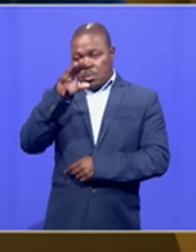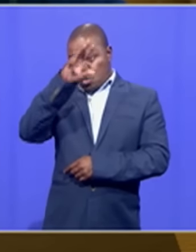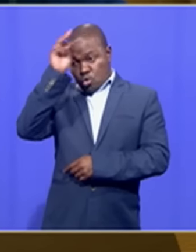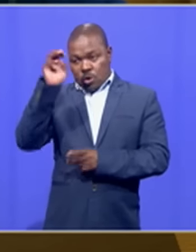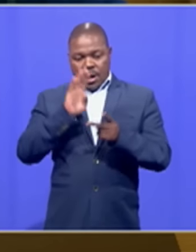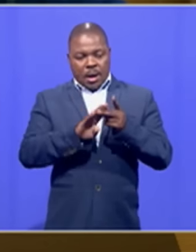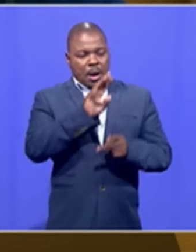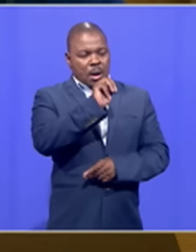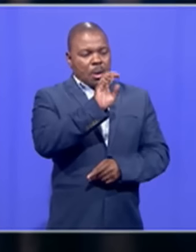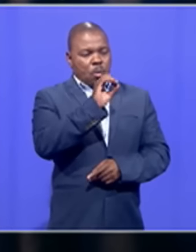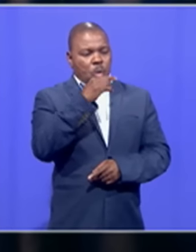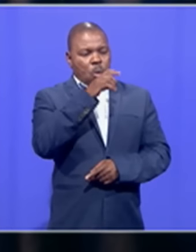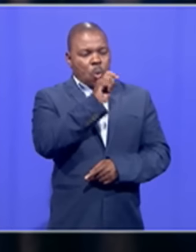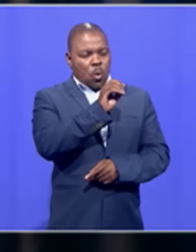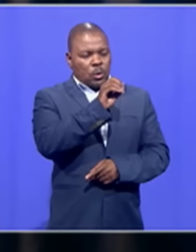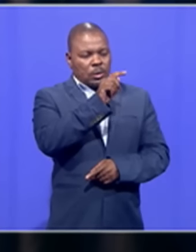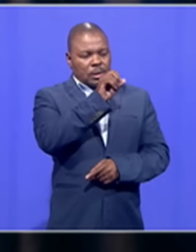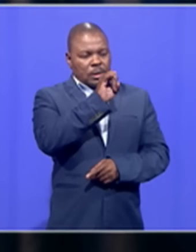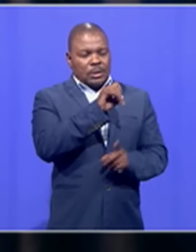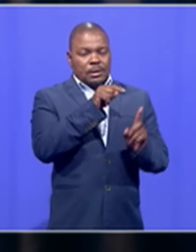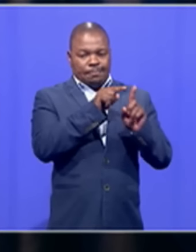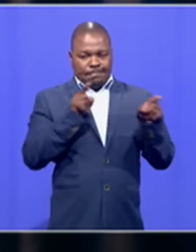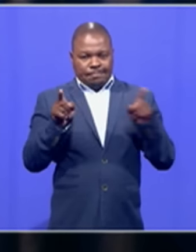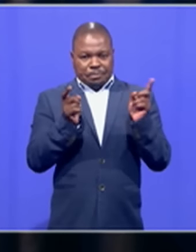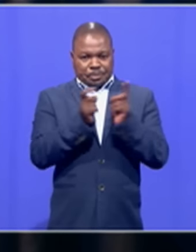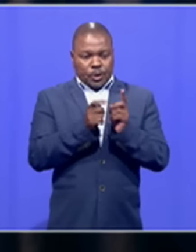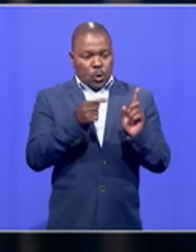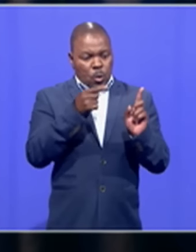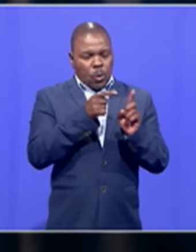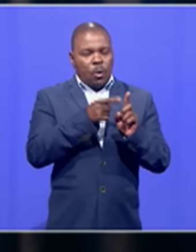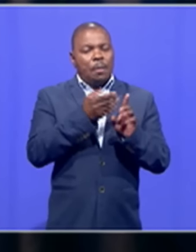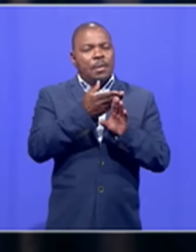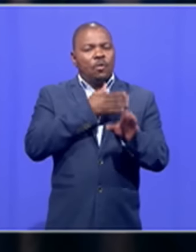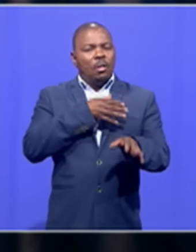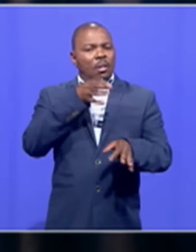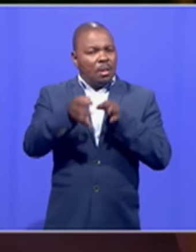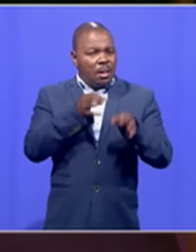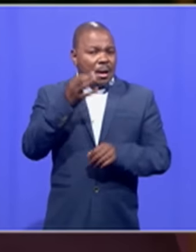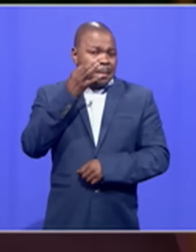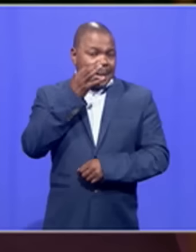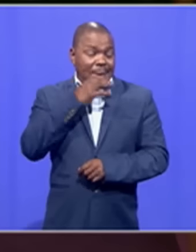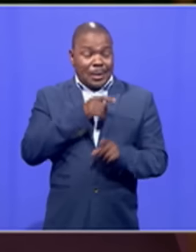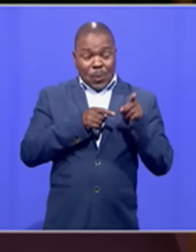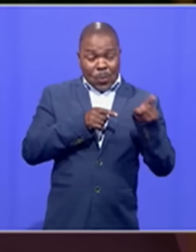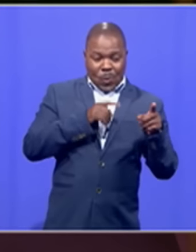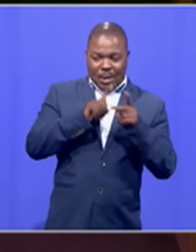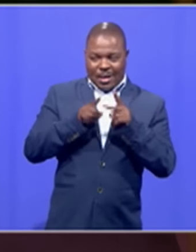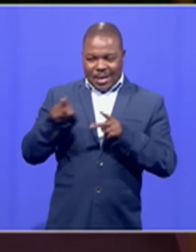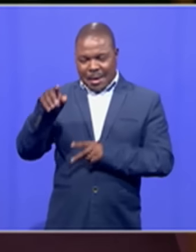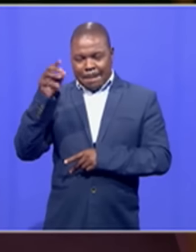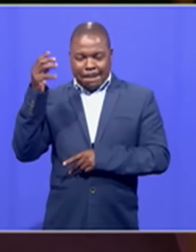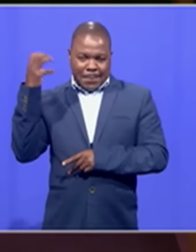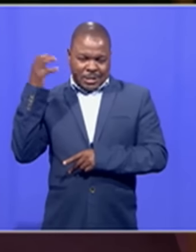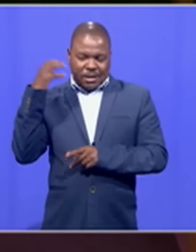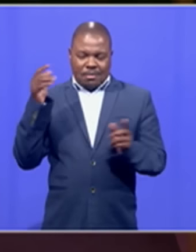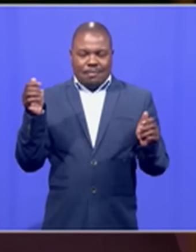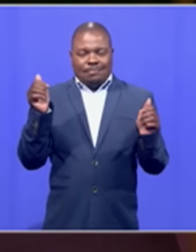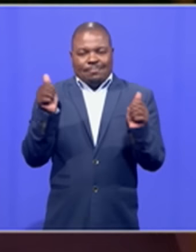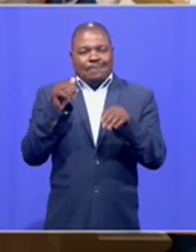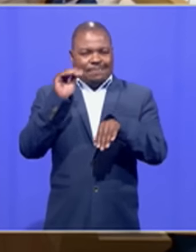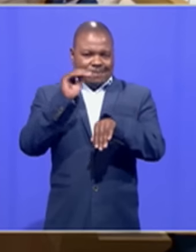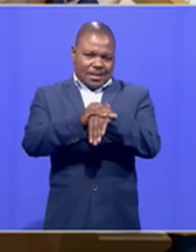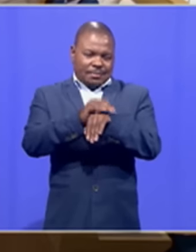yo pijana a hlalositšwego nakong ya ge go fiwa bohlatse bja peleng bjalo ka yo a ntšhanago sainong le tona. Go